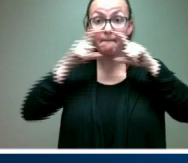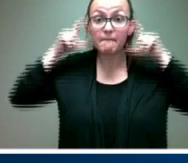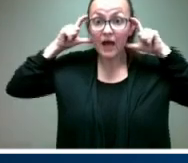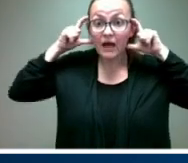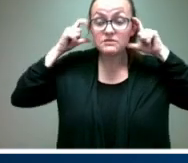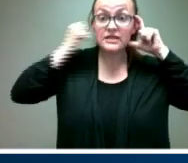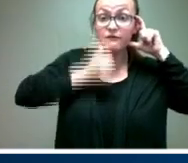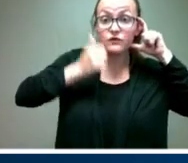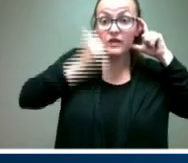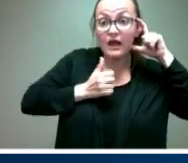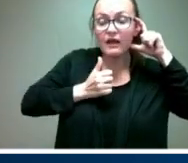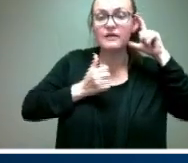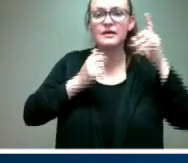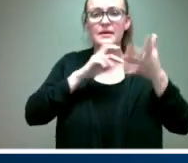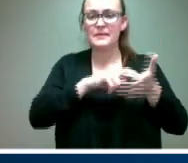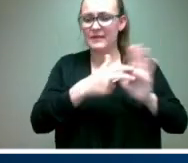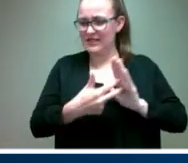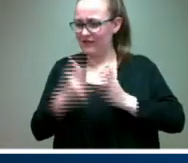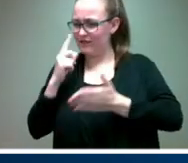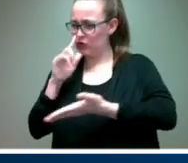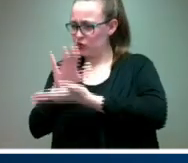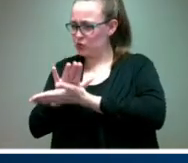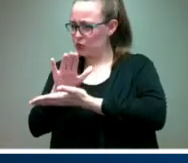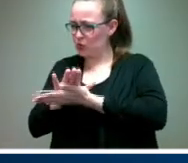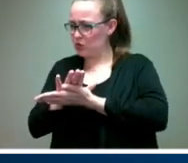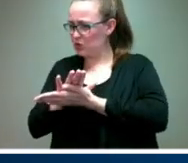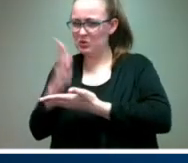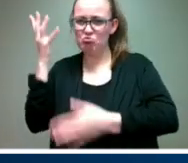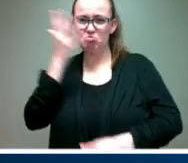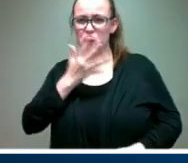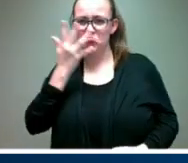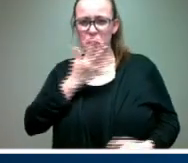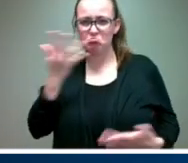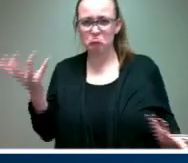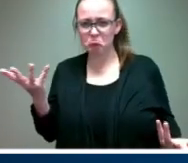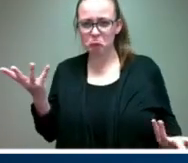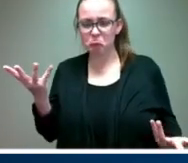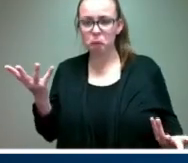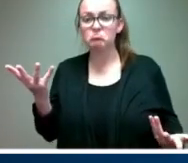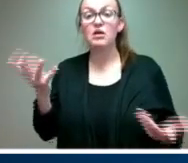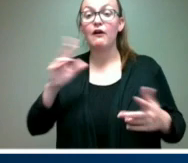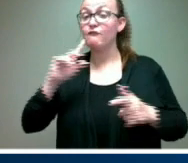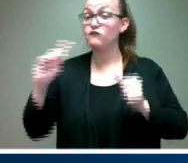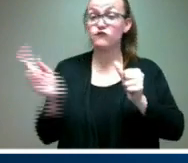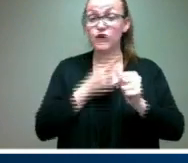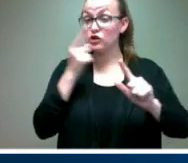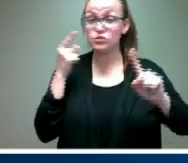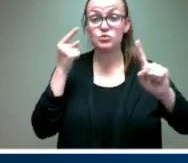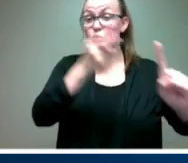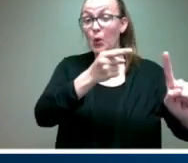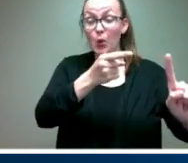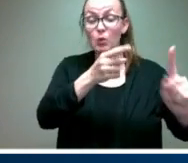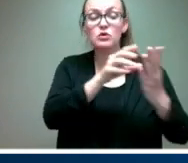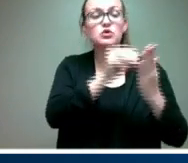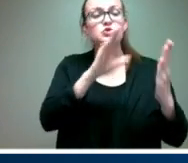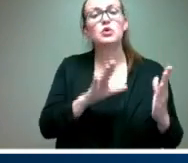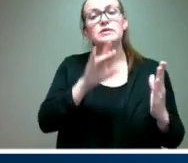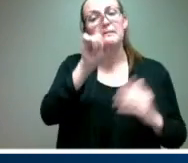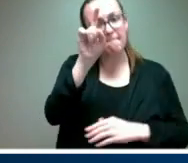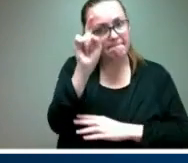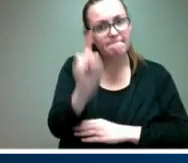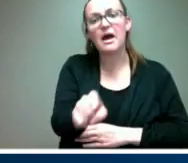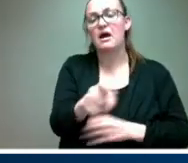are safe first and then learning. And we have to do that with others and not the school district in